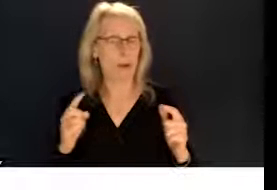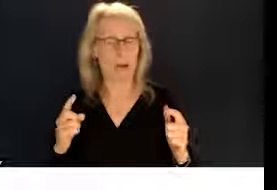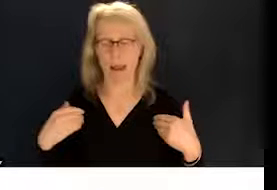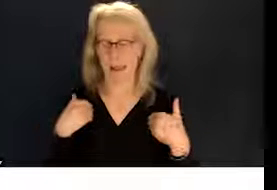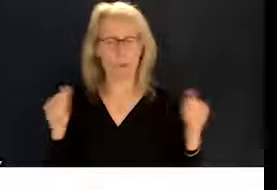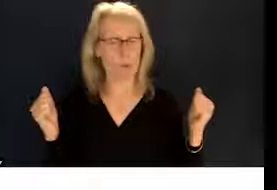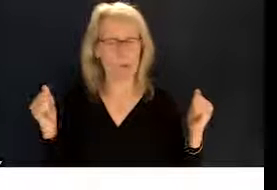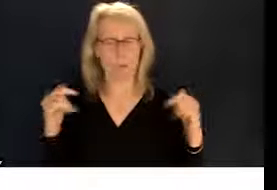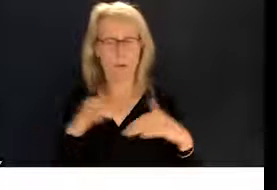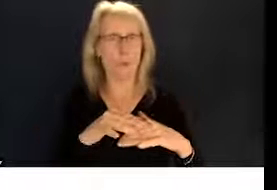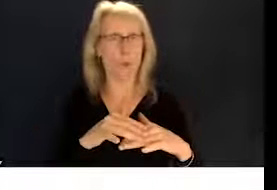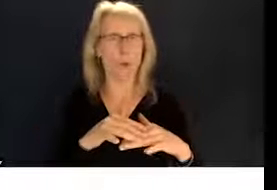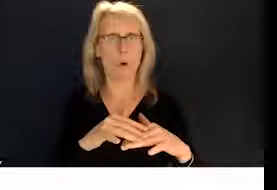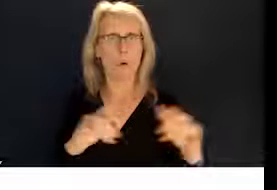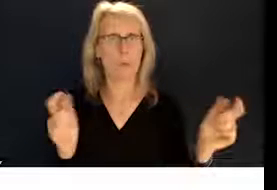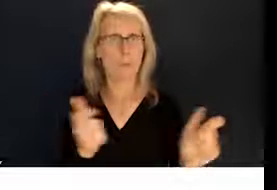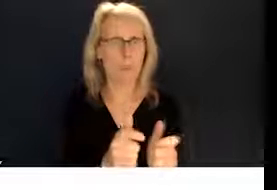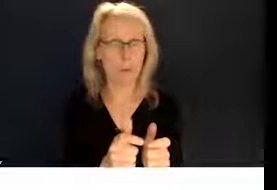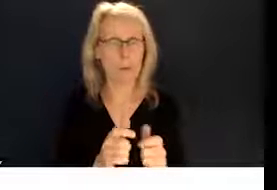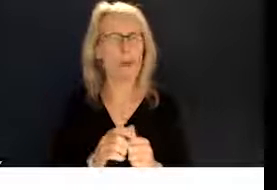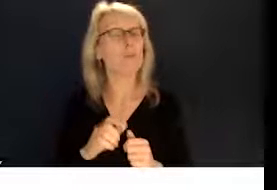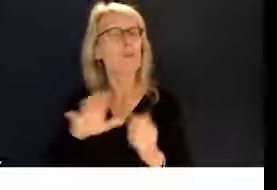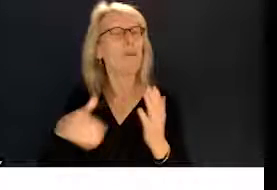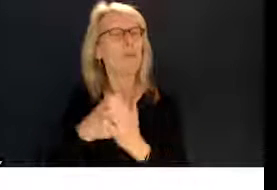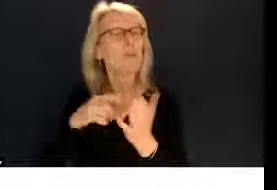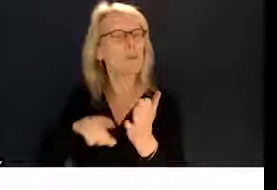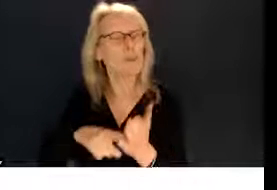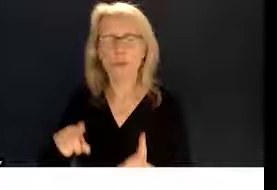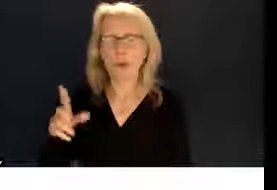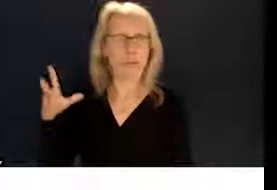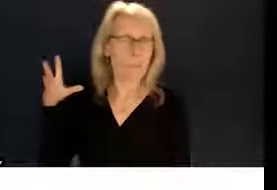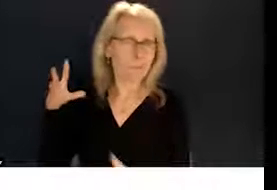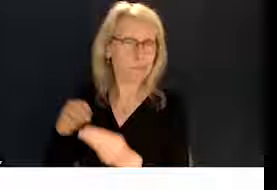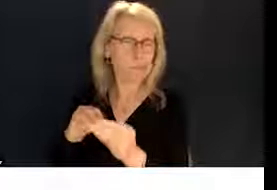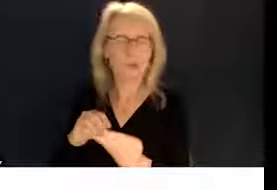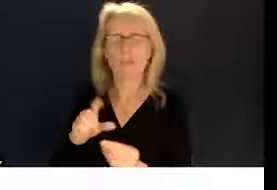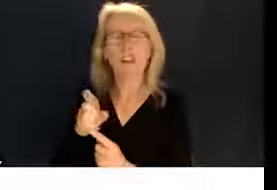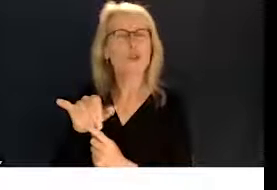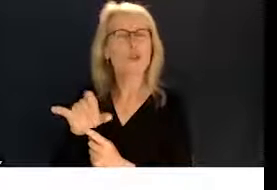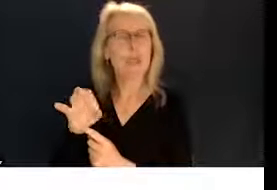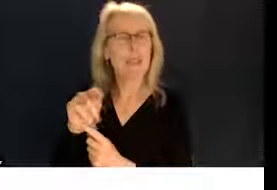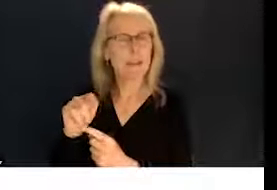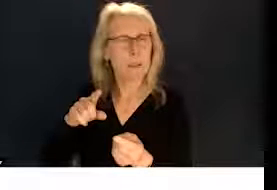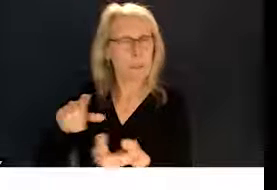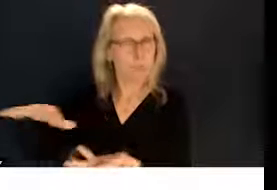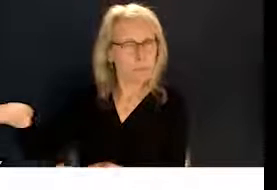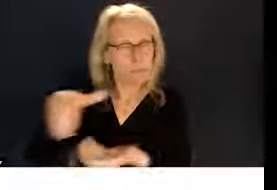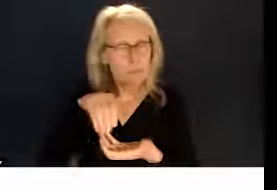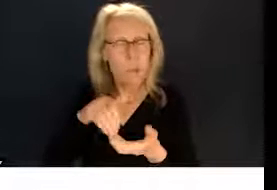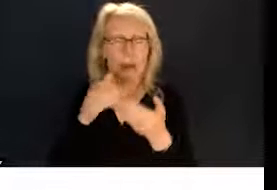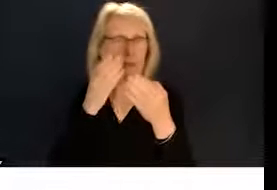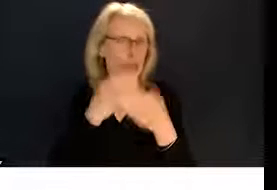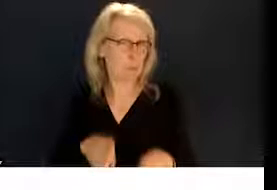So what our colleagues did was take all of the papers that had published on the luxury effect to date. They split up the